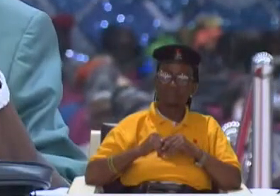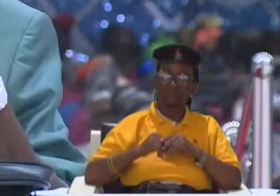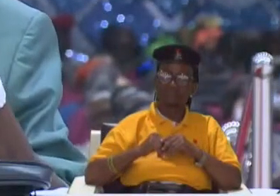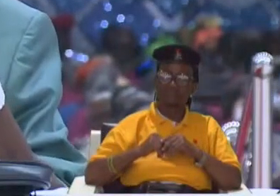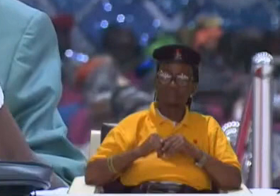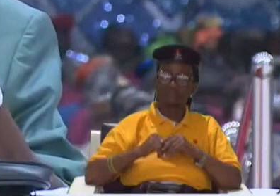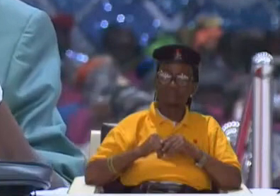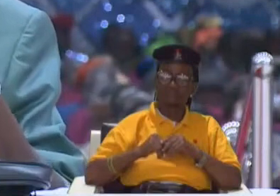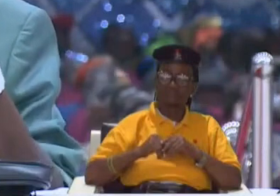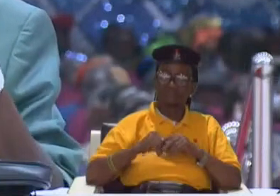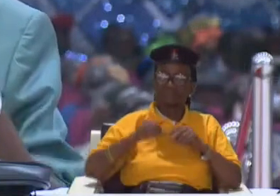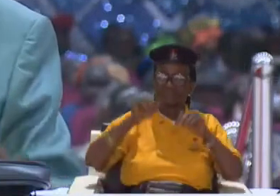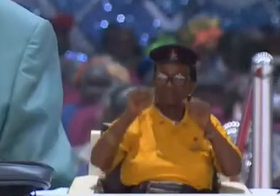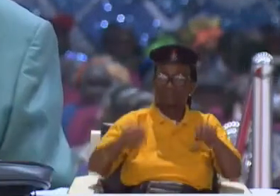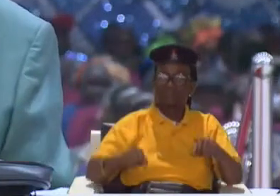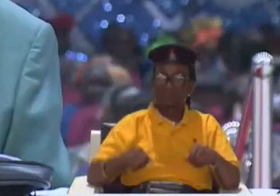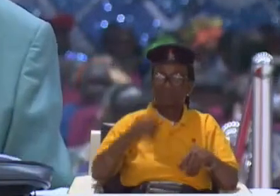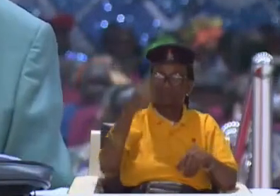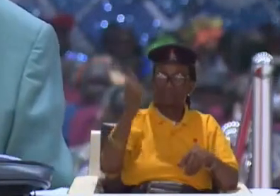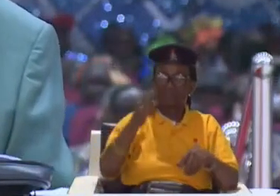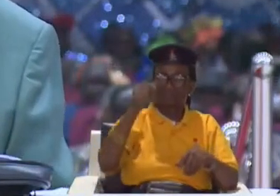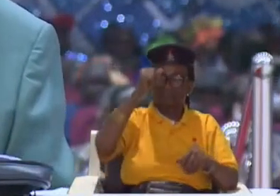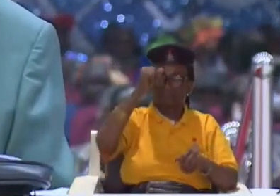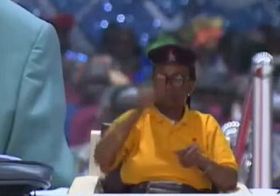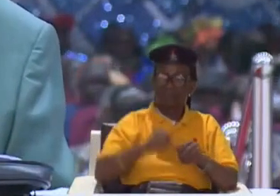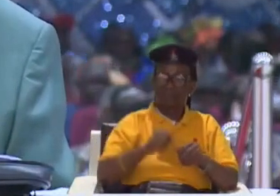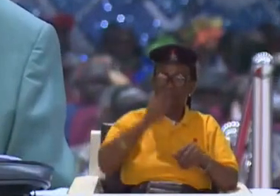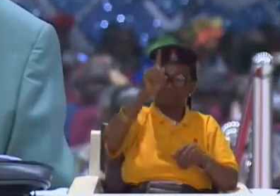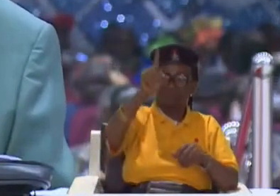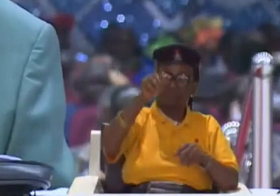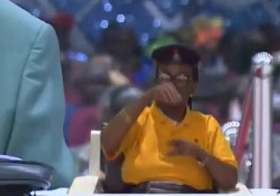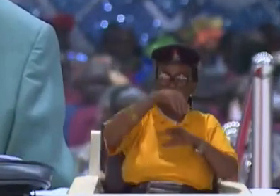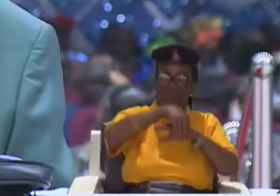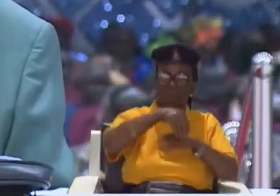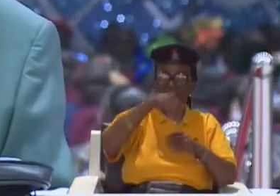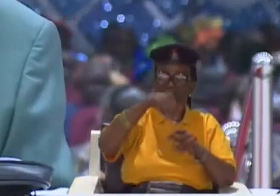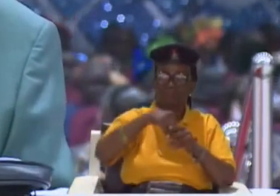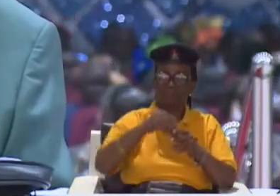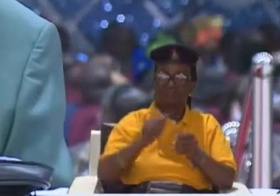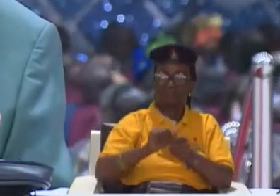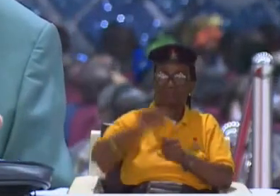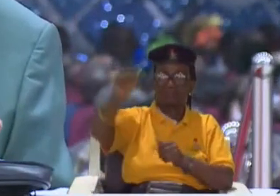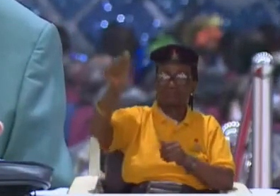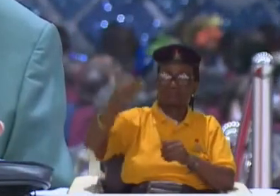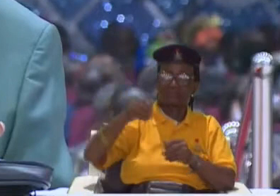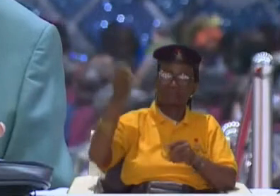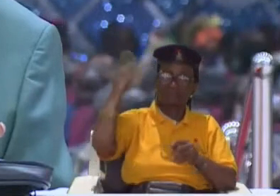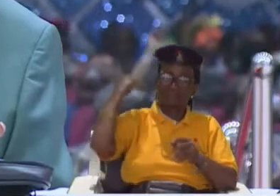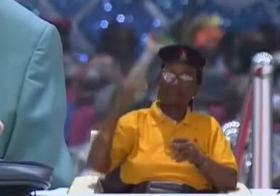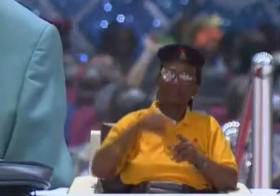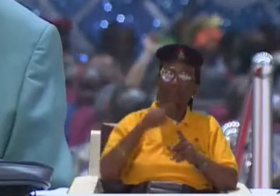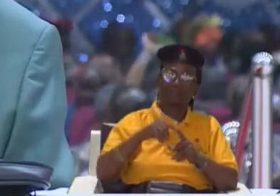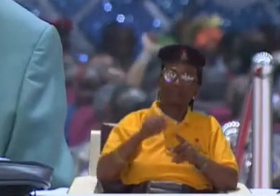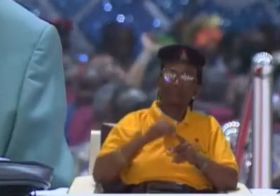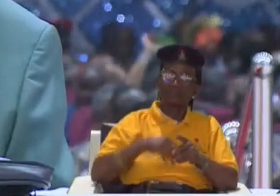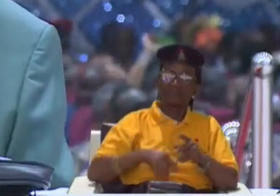Can only remember one night in the past when I had felt his presence